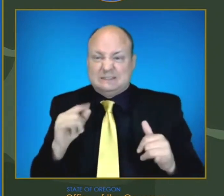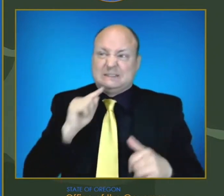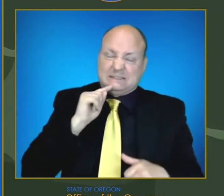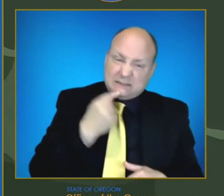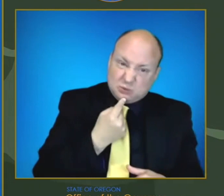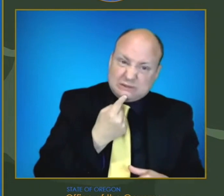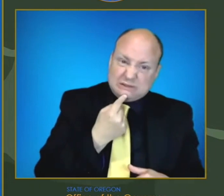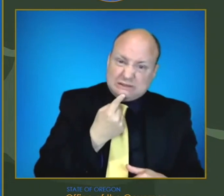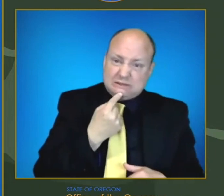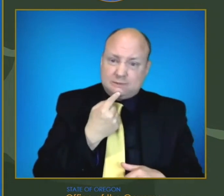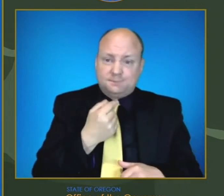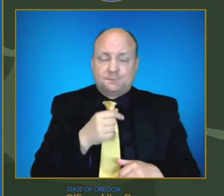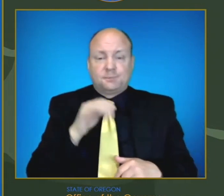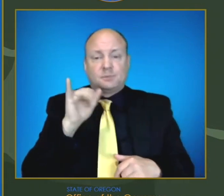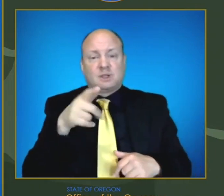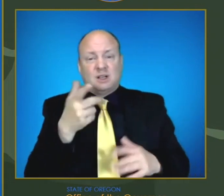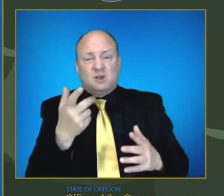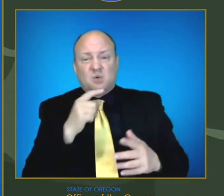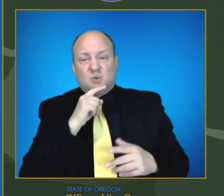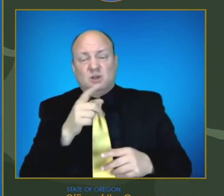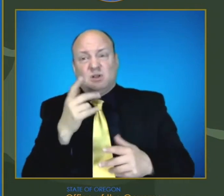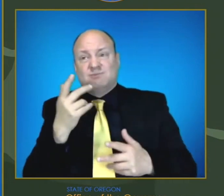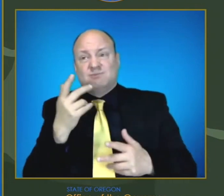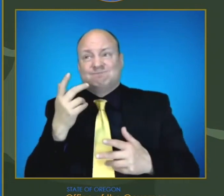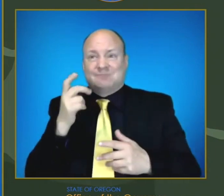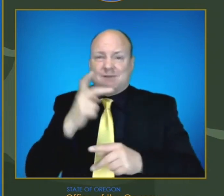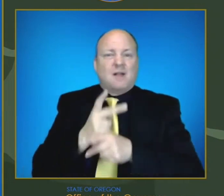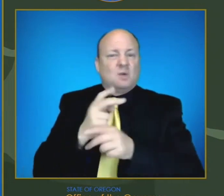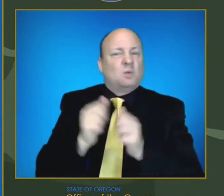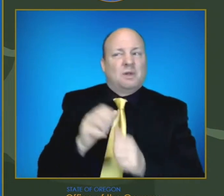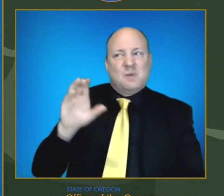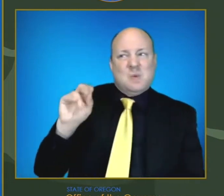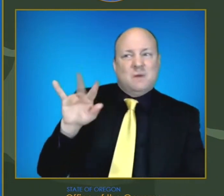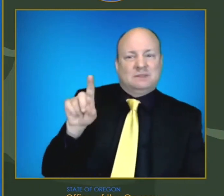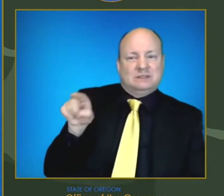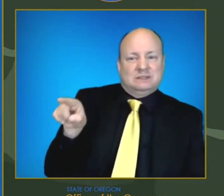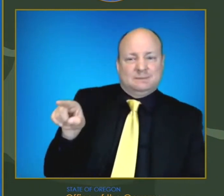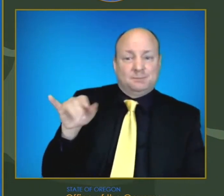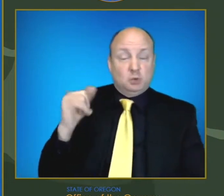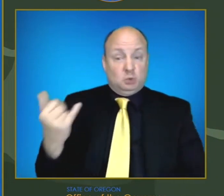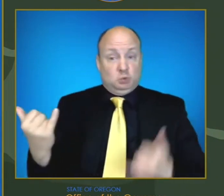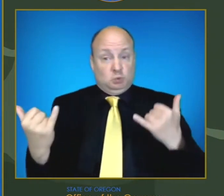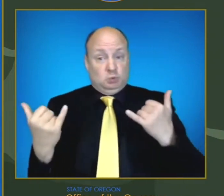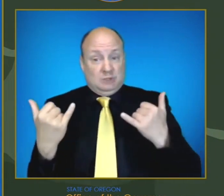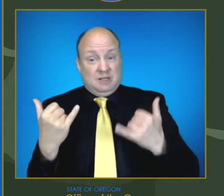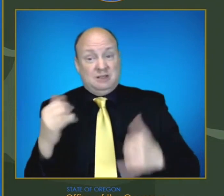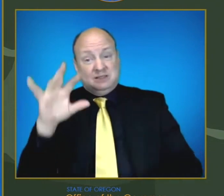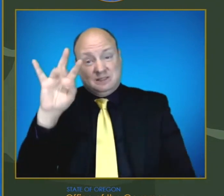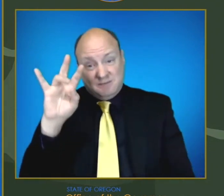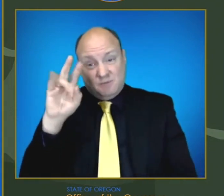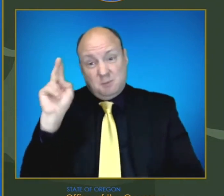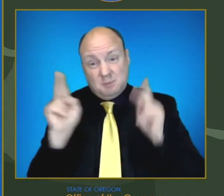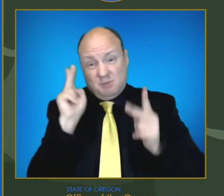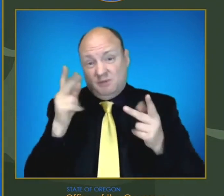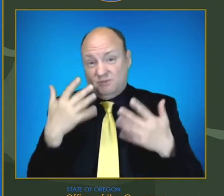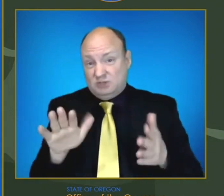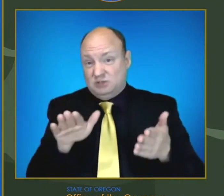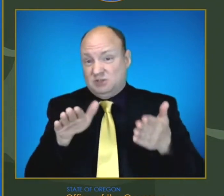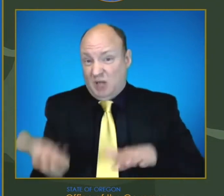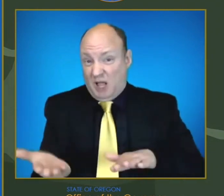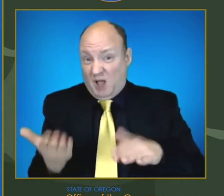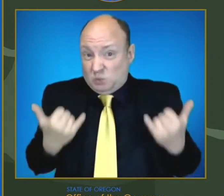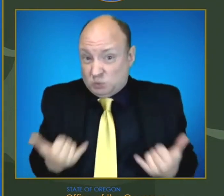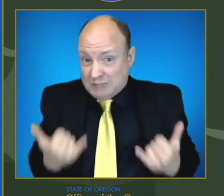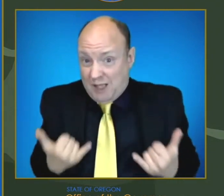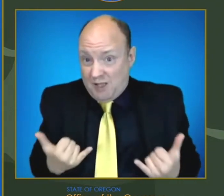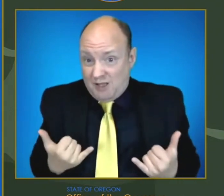ages. We're reporting the loss of 7 more Oregonians today, and my deepest sympathies go out to their families and friends.